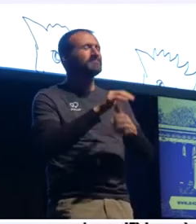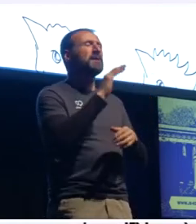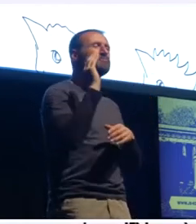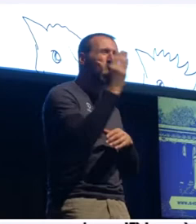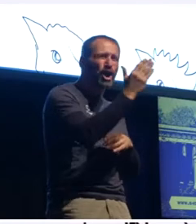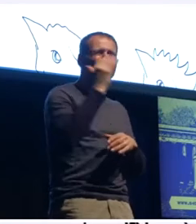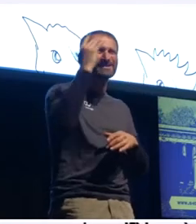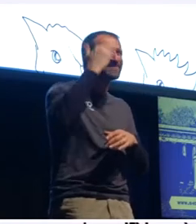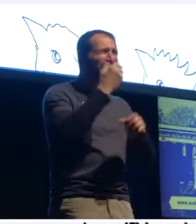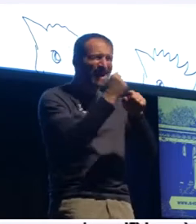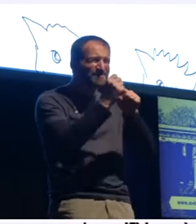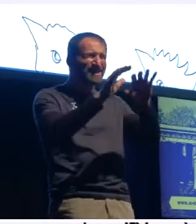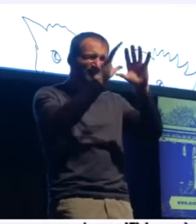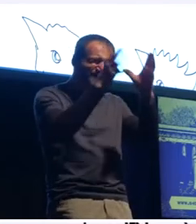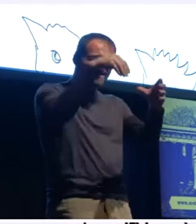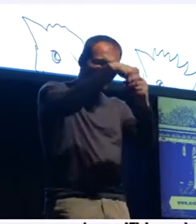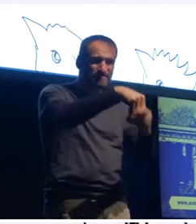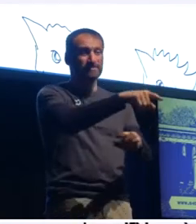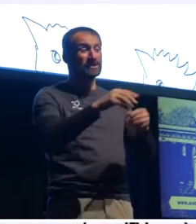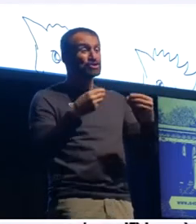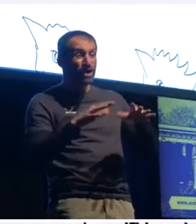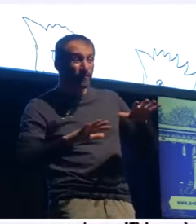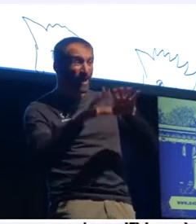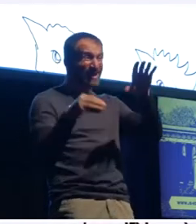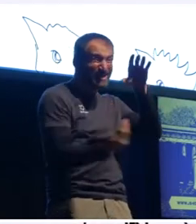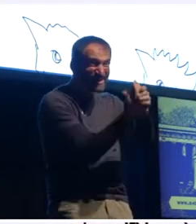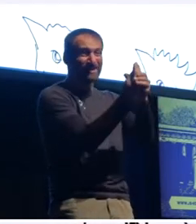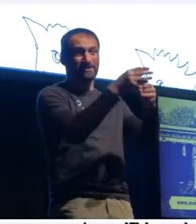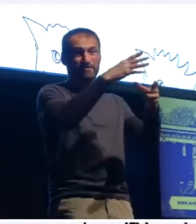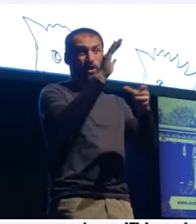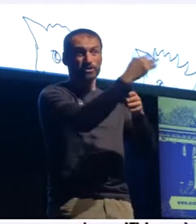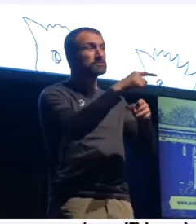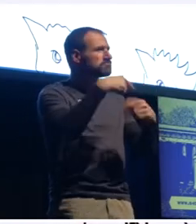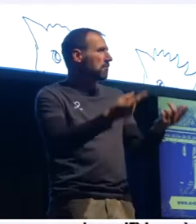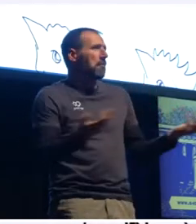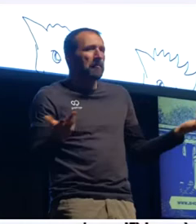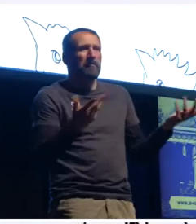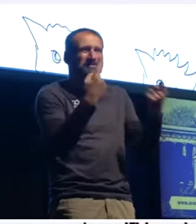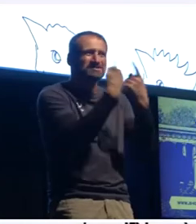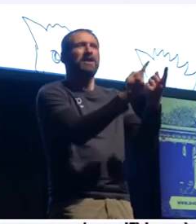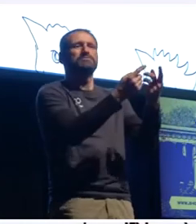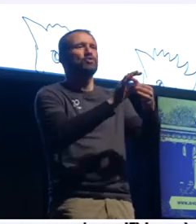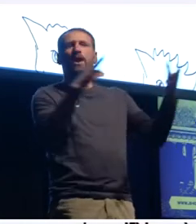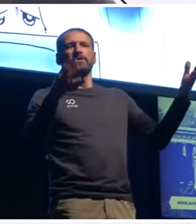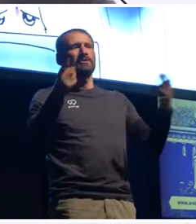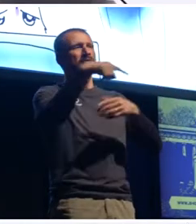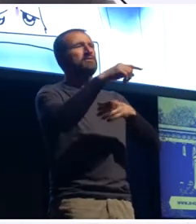that software would live in the browser and become more important than operating systems themselves. This gave the web developers